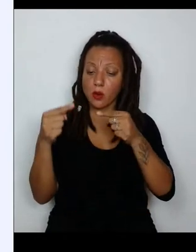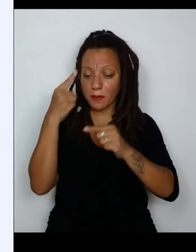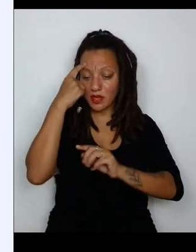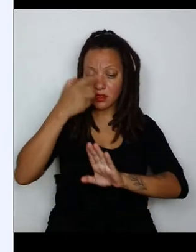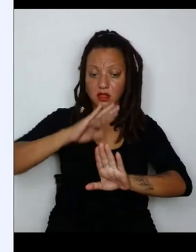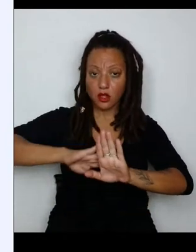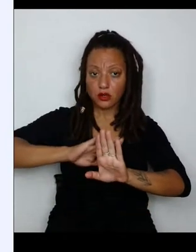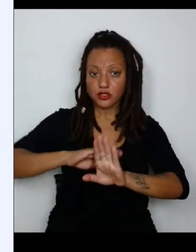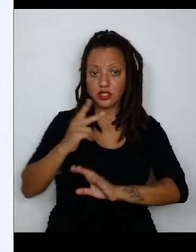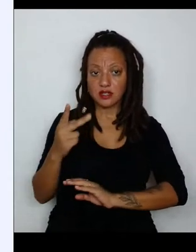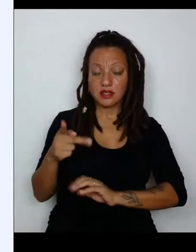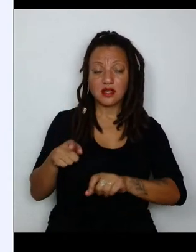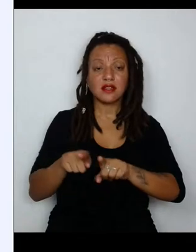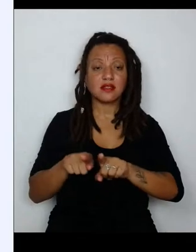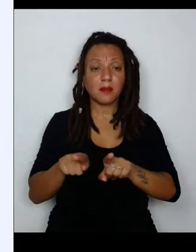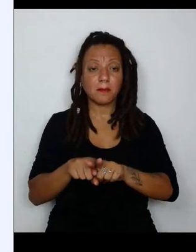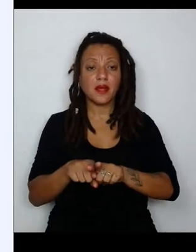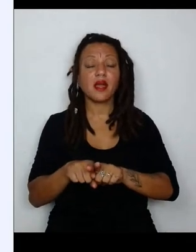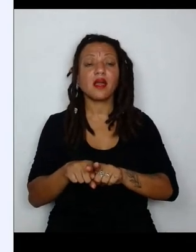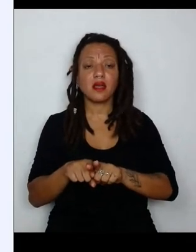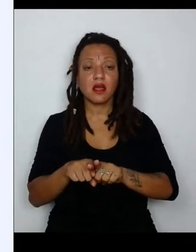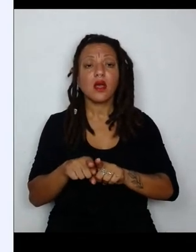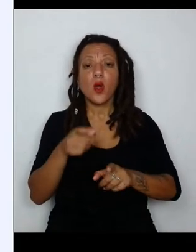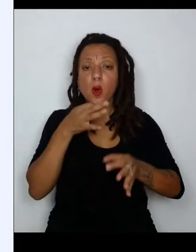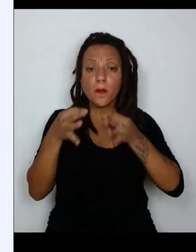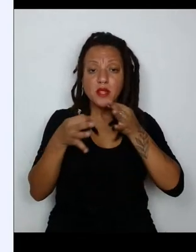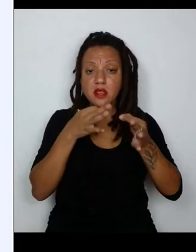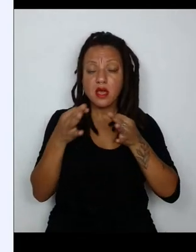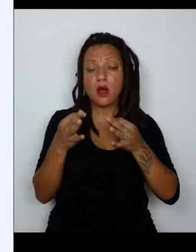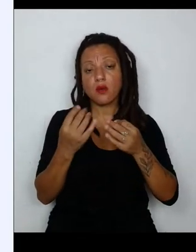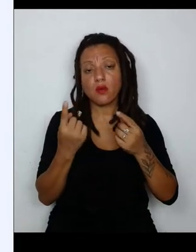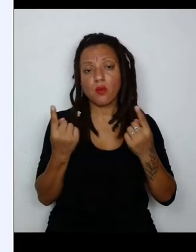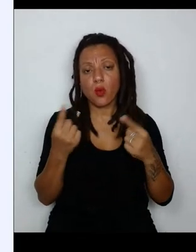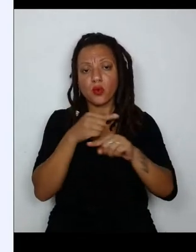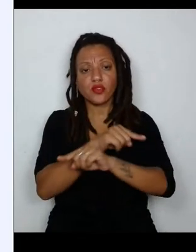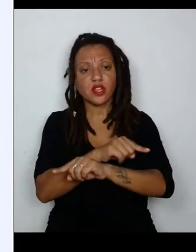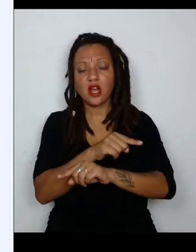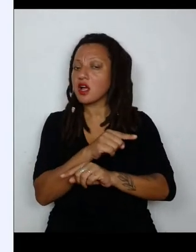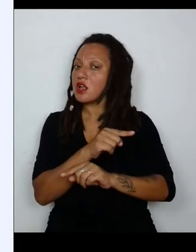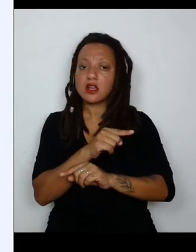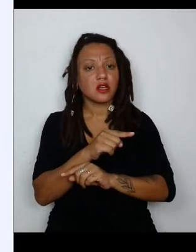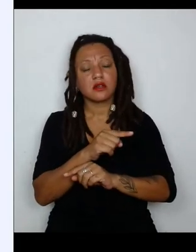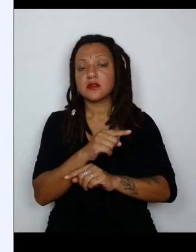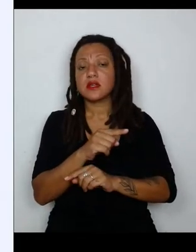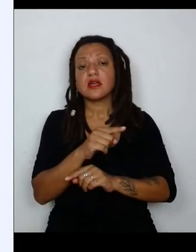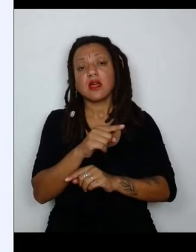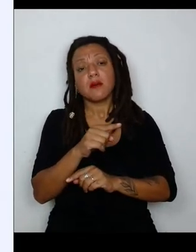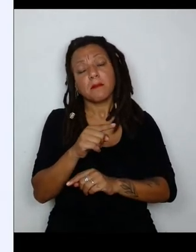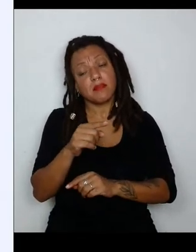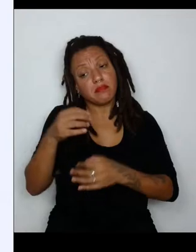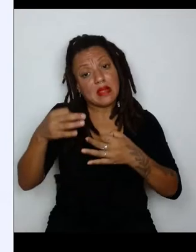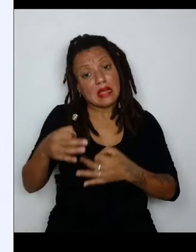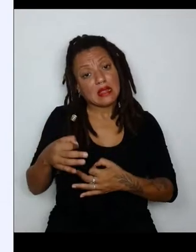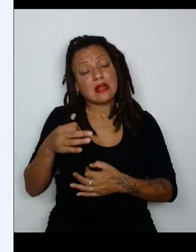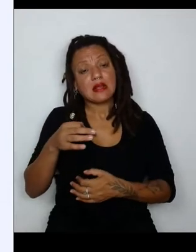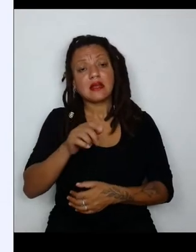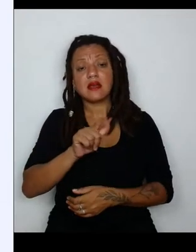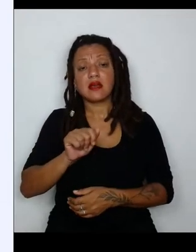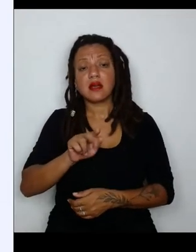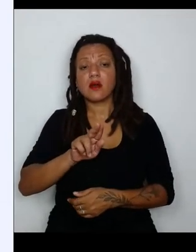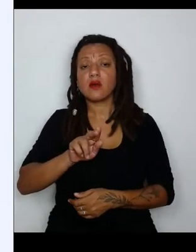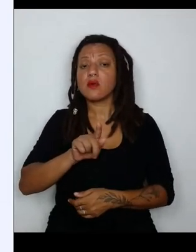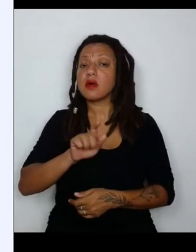that however imperfectly gauguin did try to make how did flora tristan's